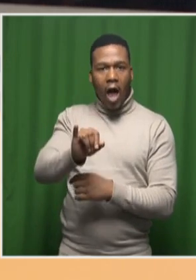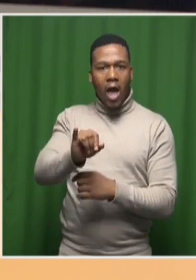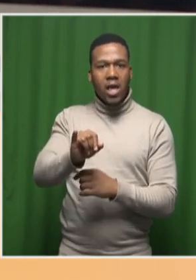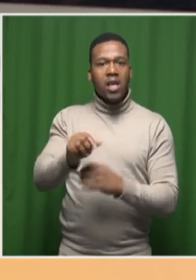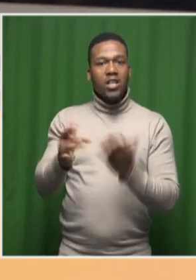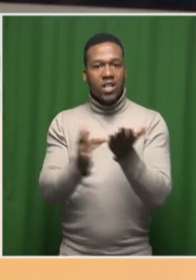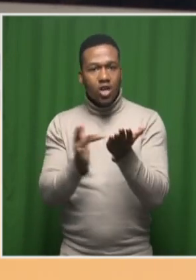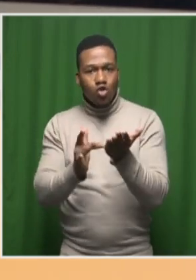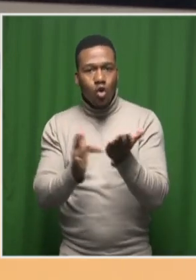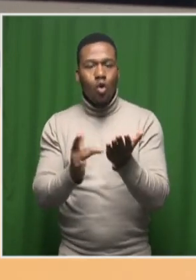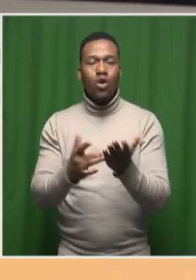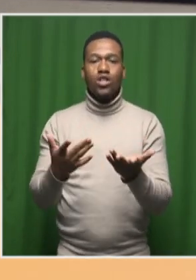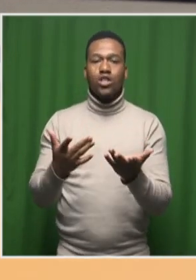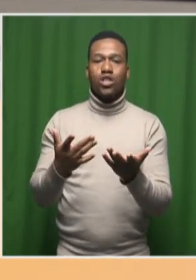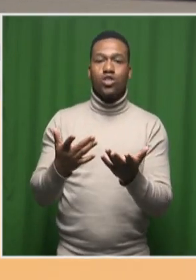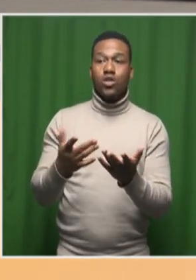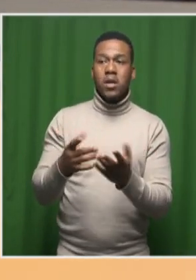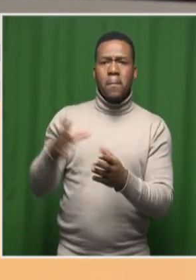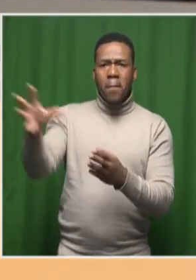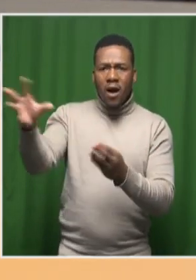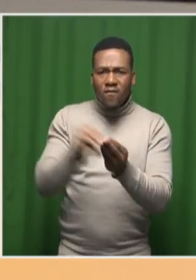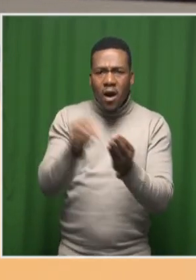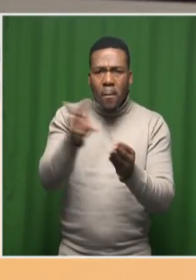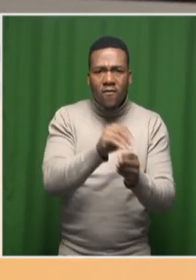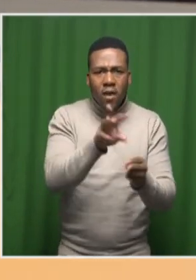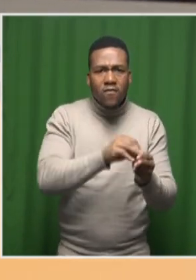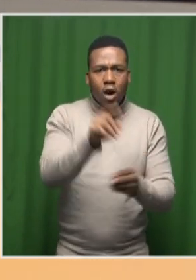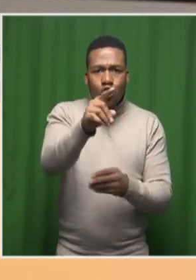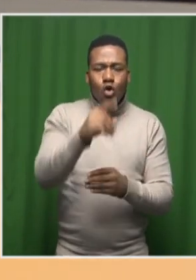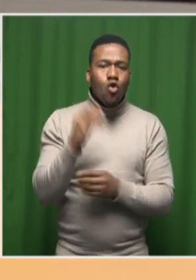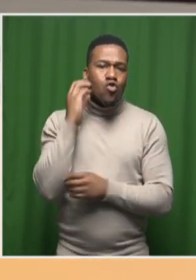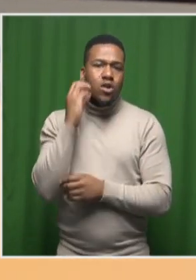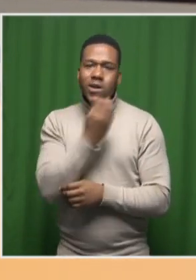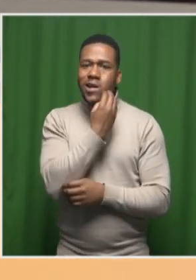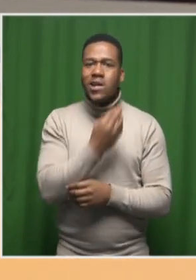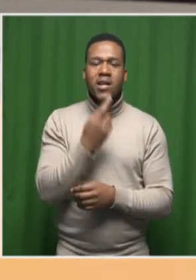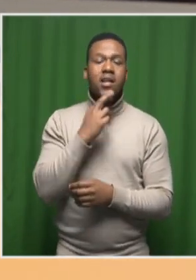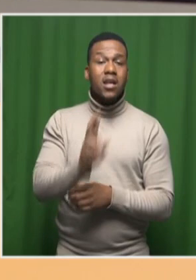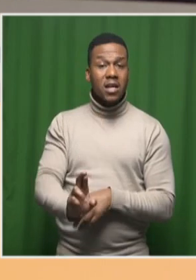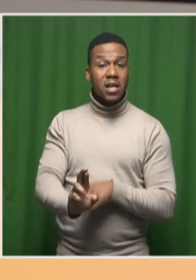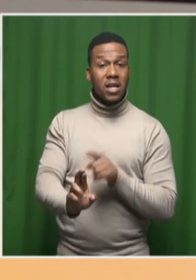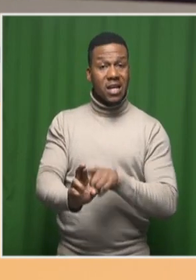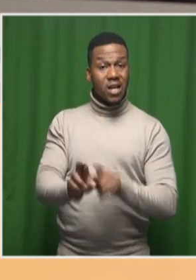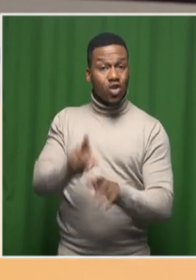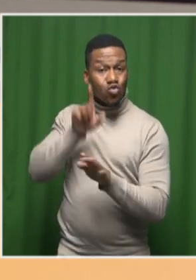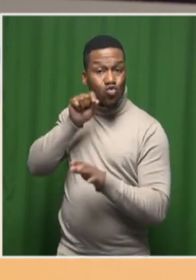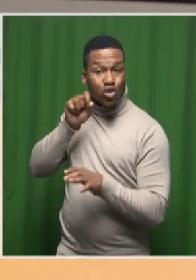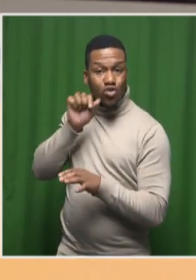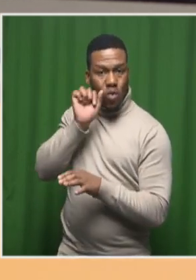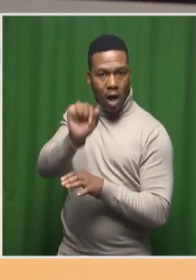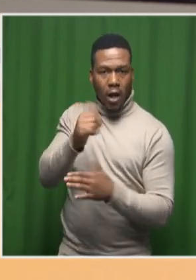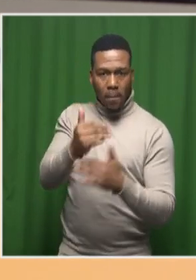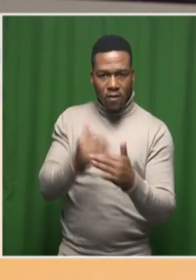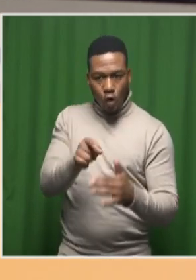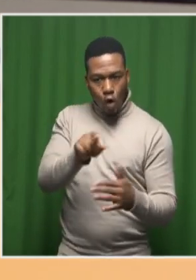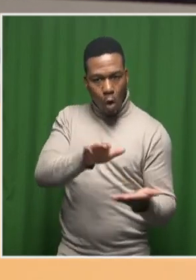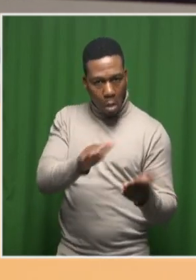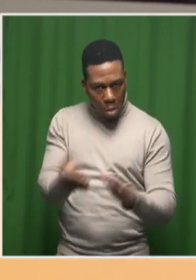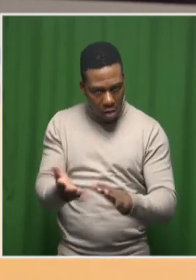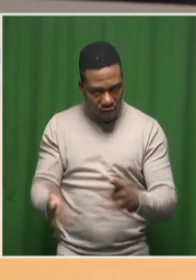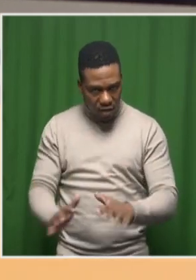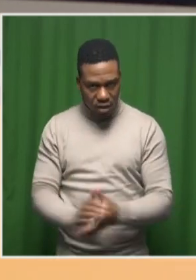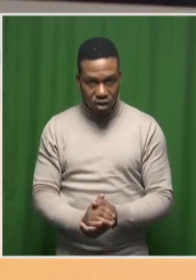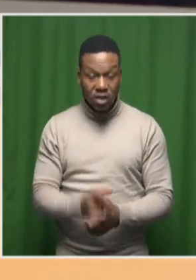melodies, incorporating elements of Riky Rick's tweets before he passed on. Stronger serves as a testament to the